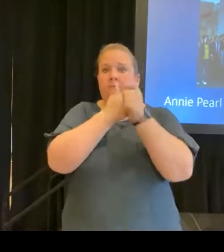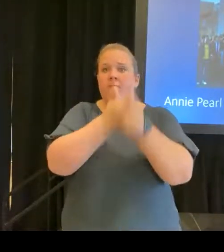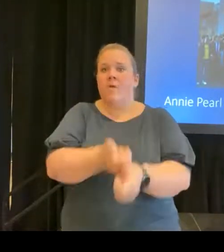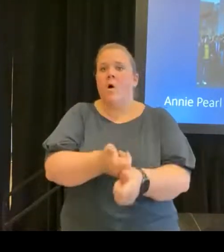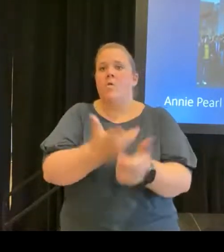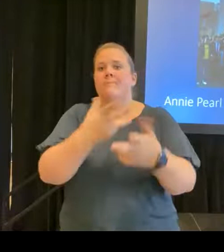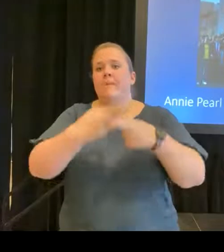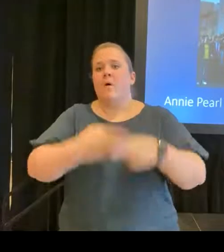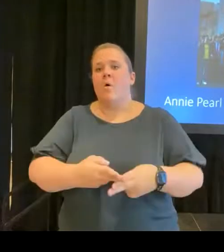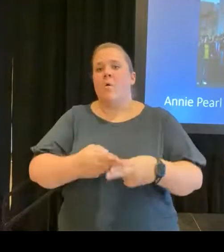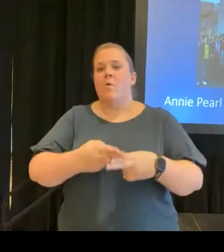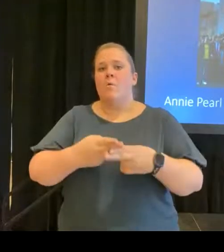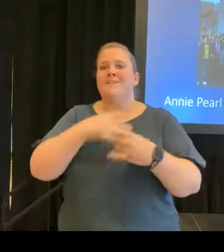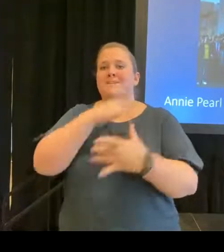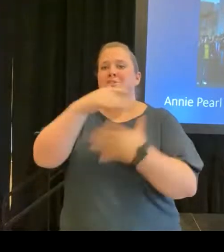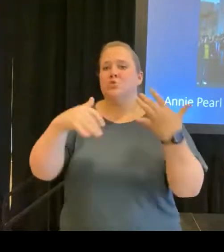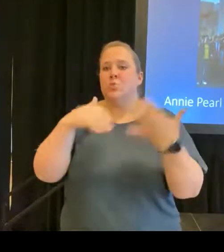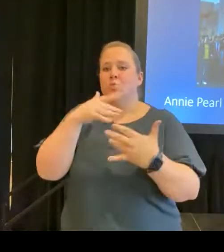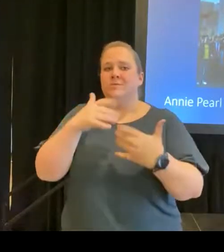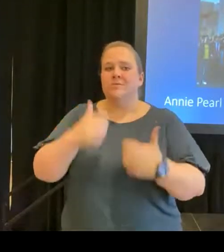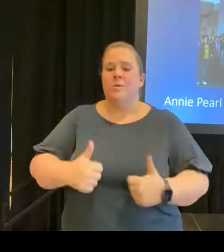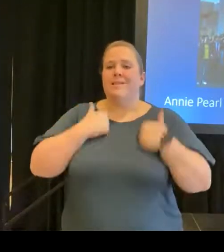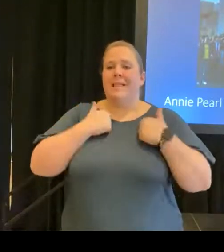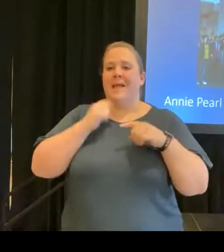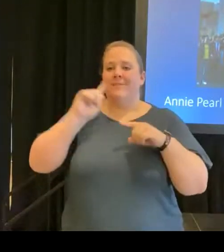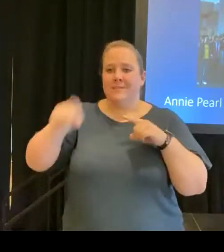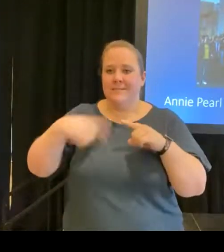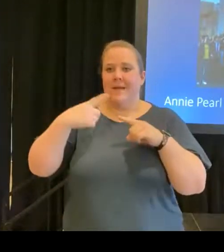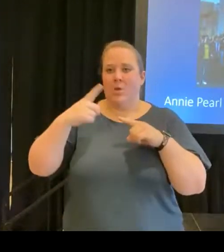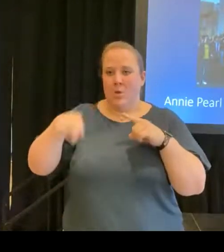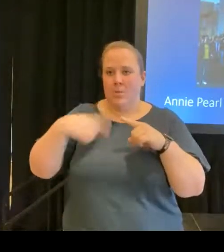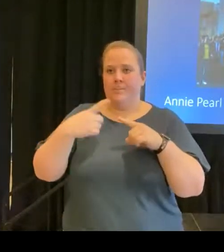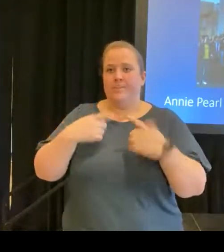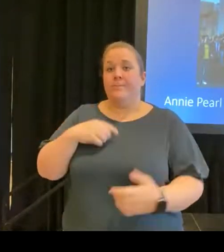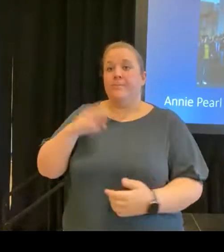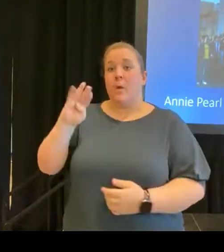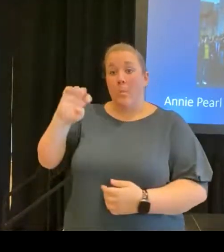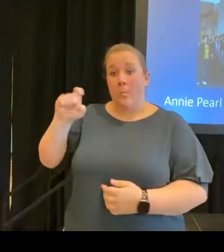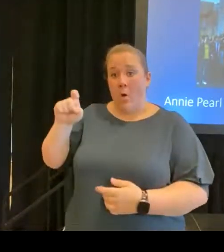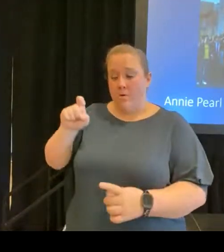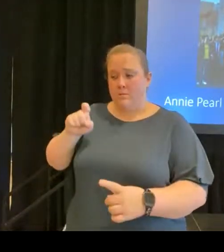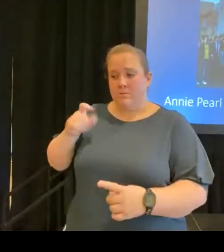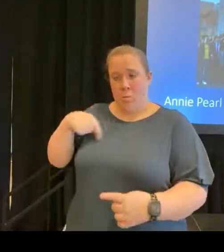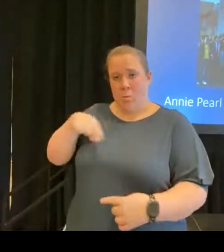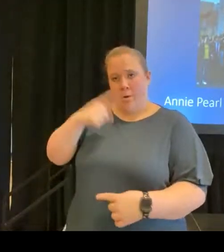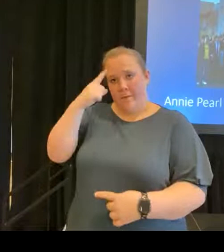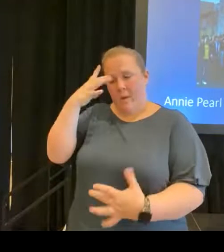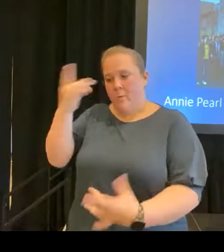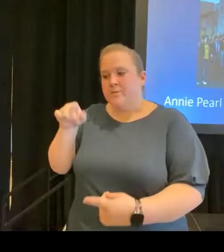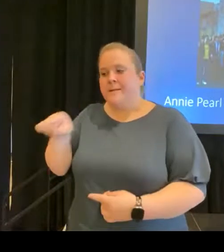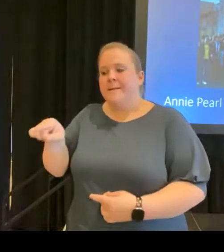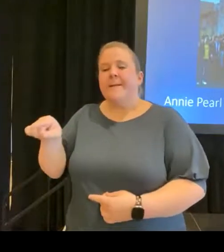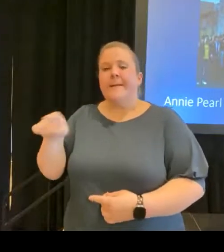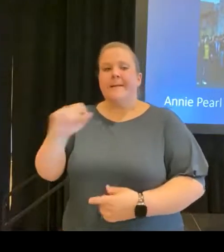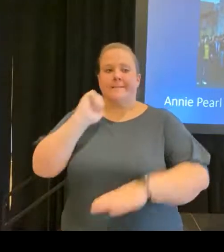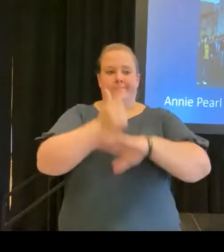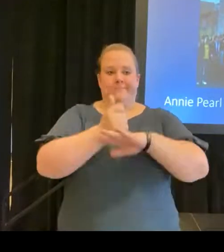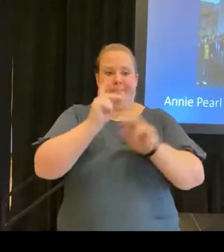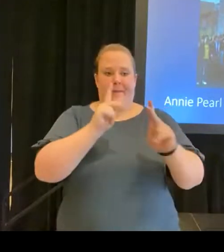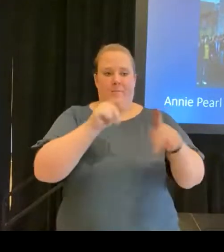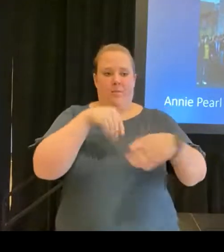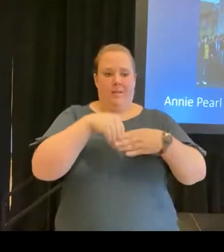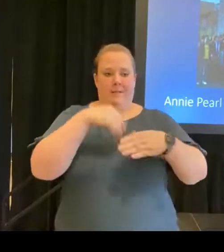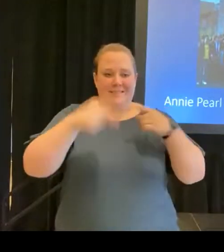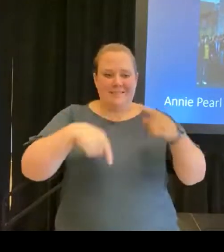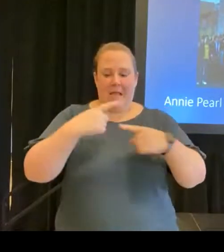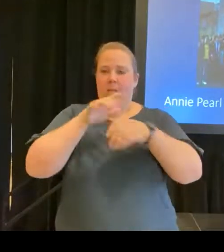want to call a social life cycle, right? So what Marx did that we thought was fascinating is he put people in this cycle